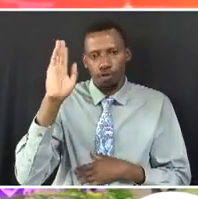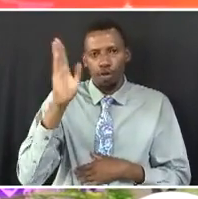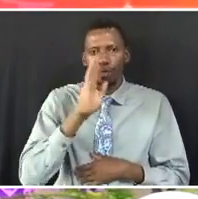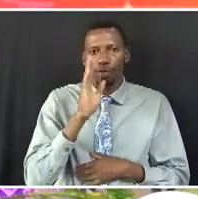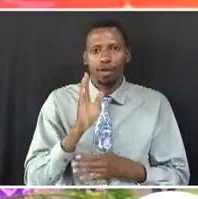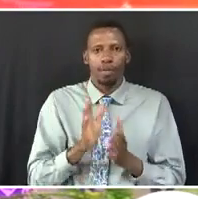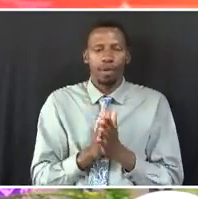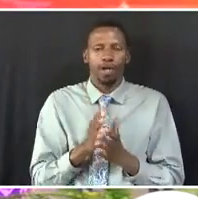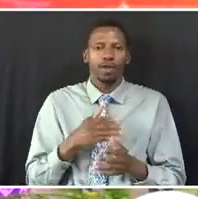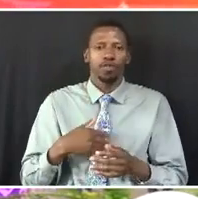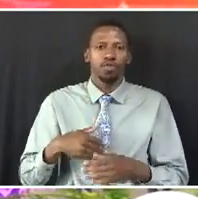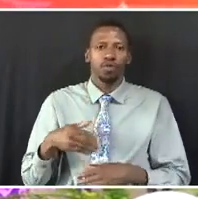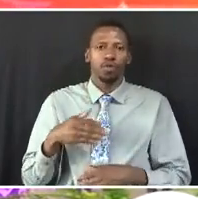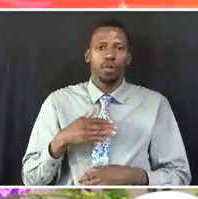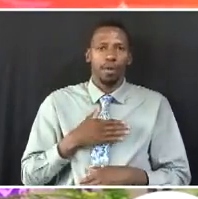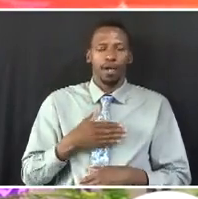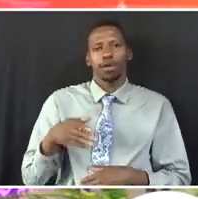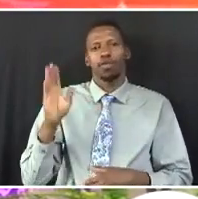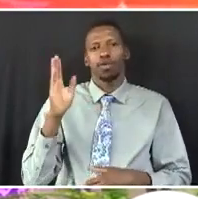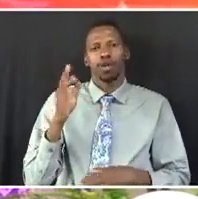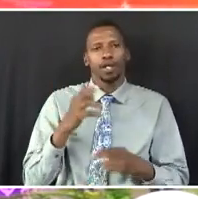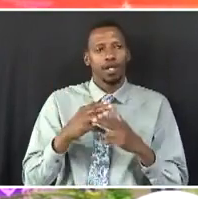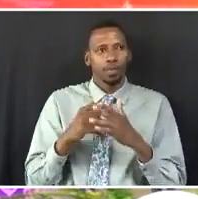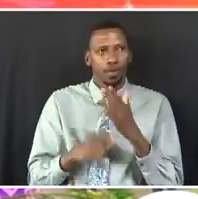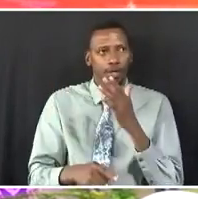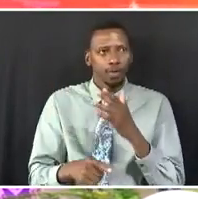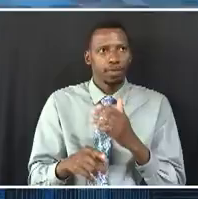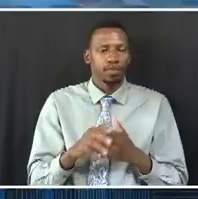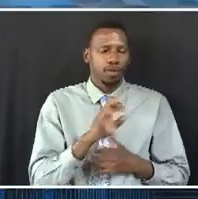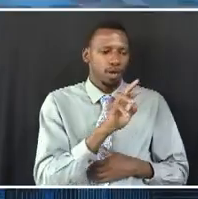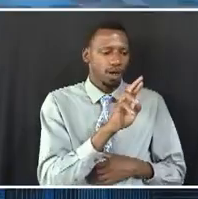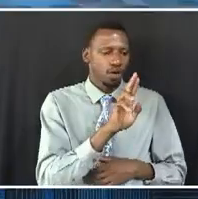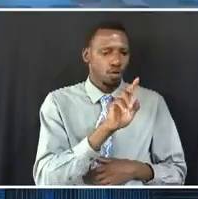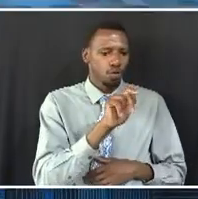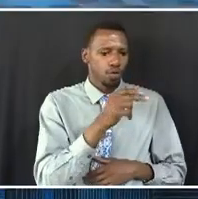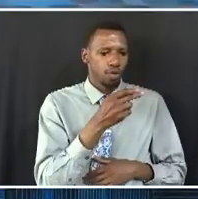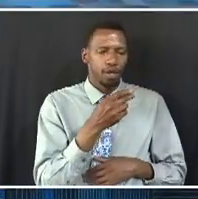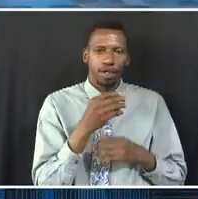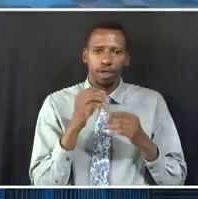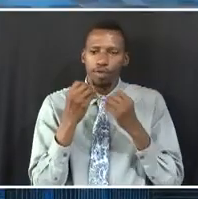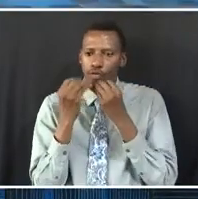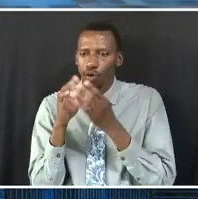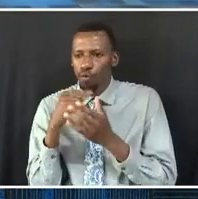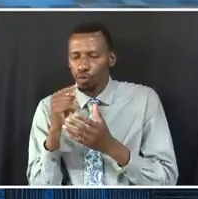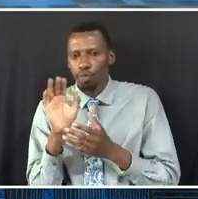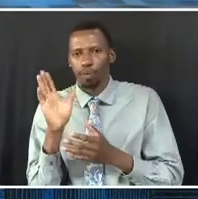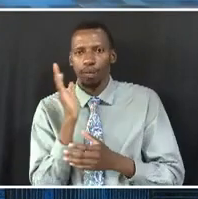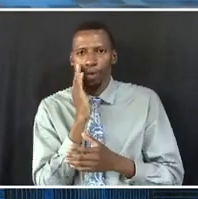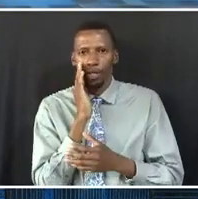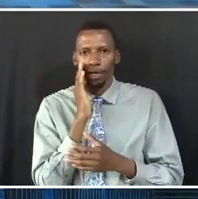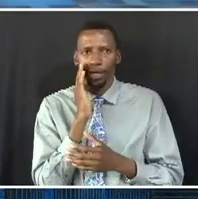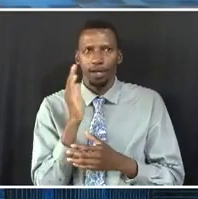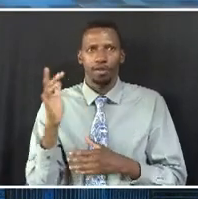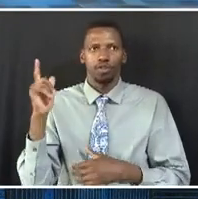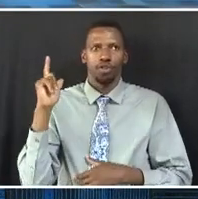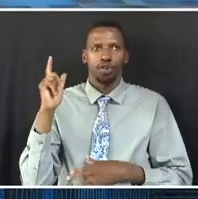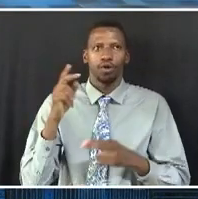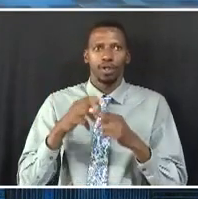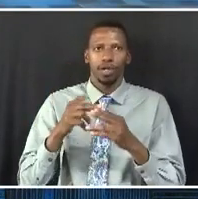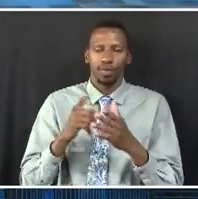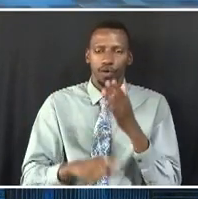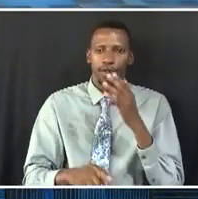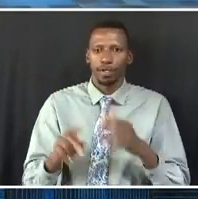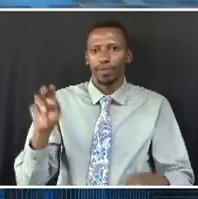person? Ruth. To who was she speaking? To her mother-in-law,